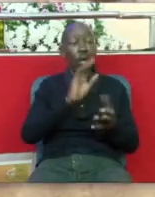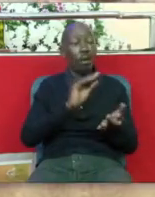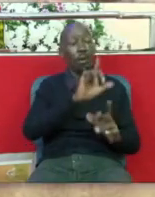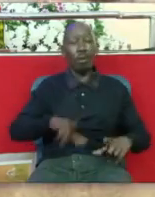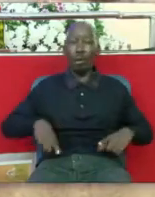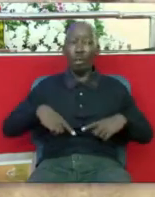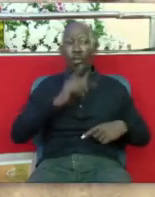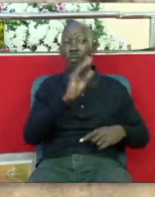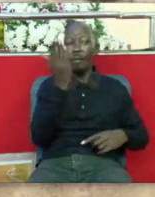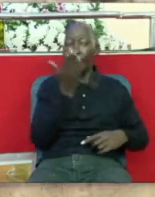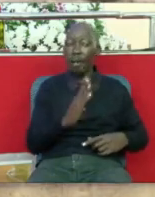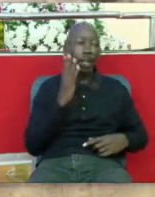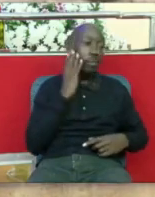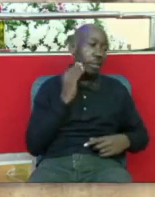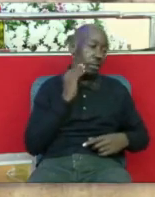that you have never encountered before.